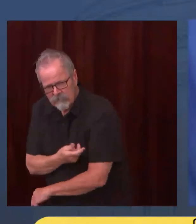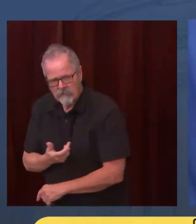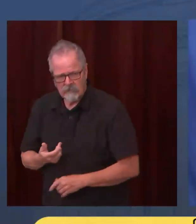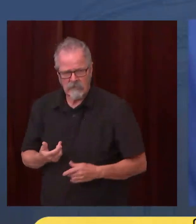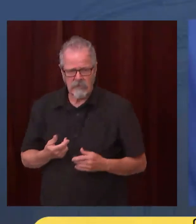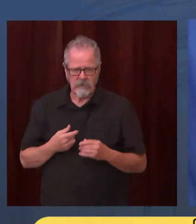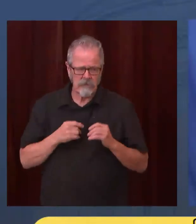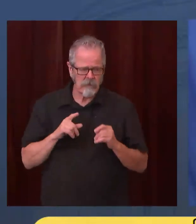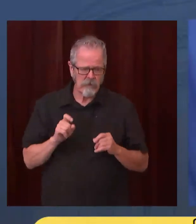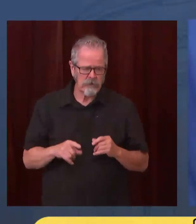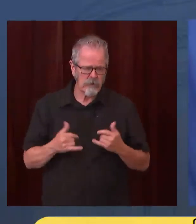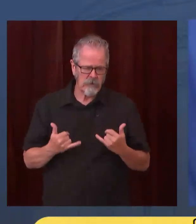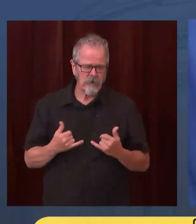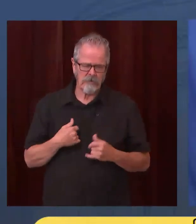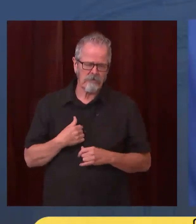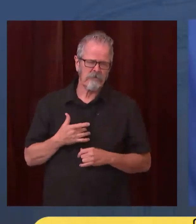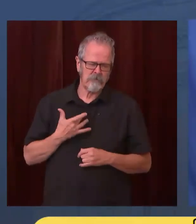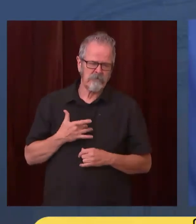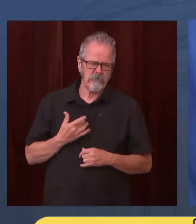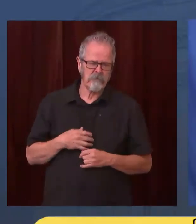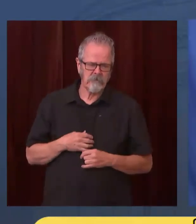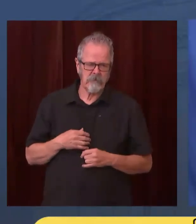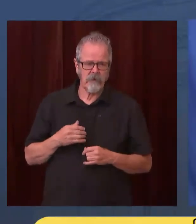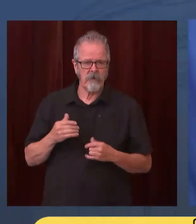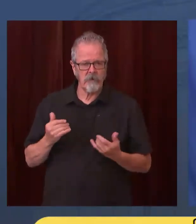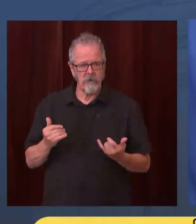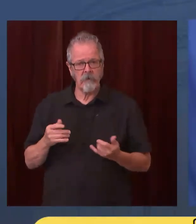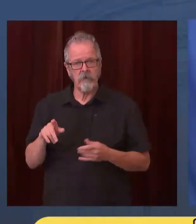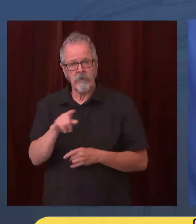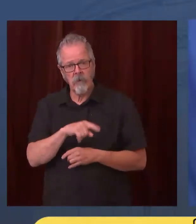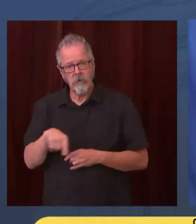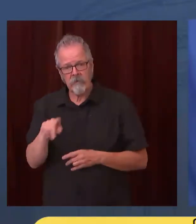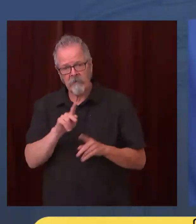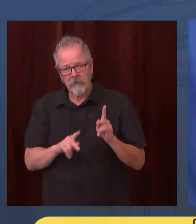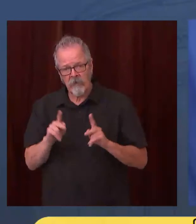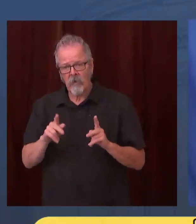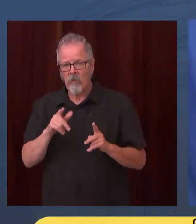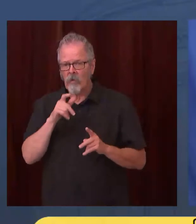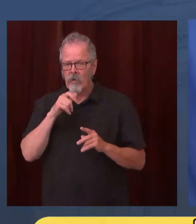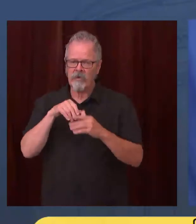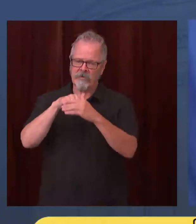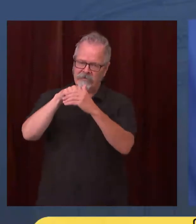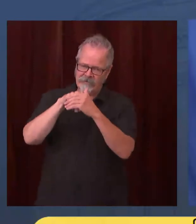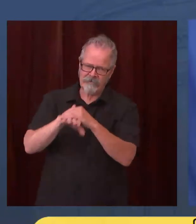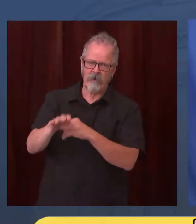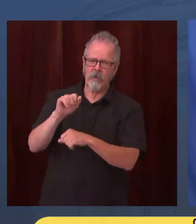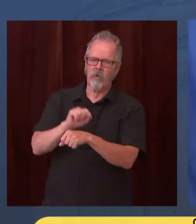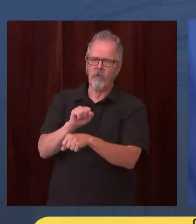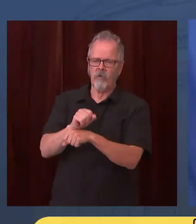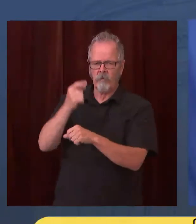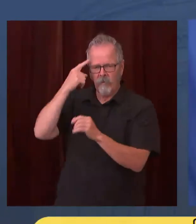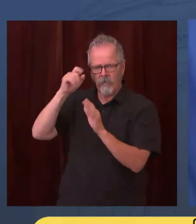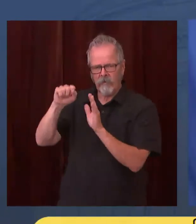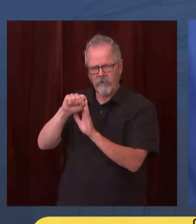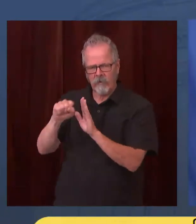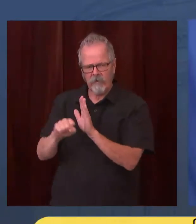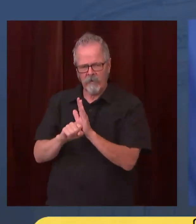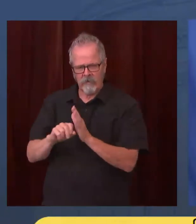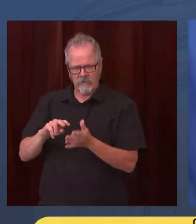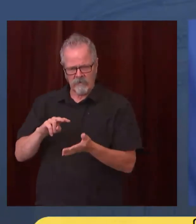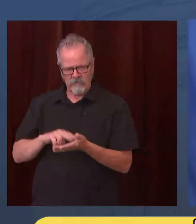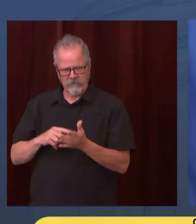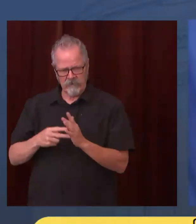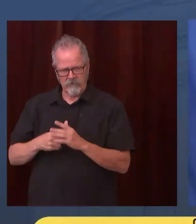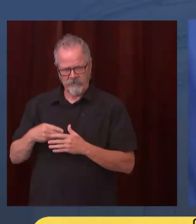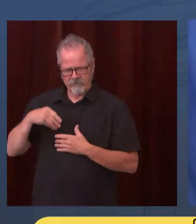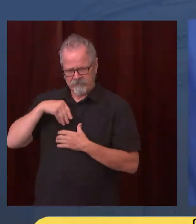gone into state employment have a public service ethos. They believe in public service. They want to help other people.